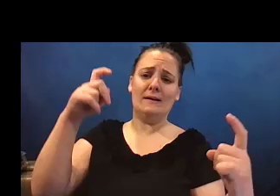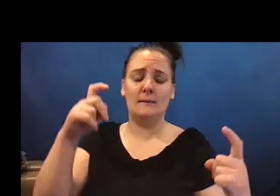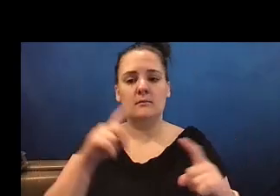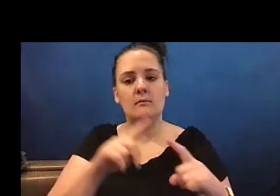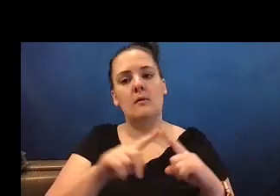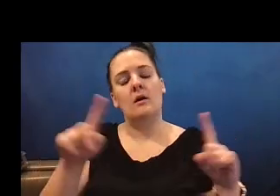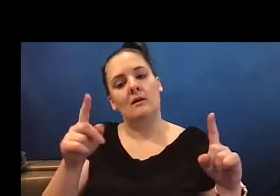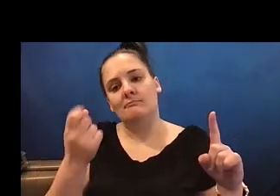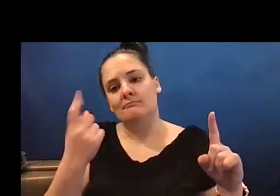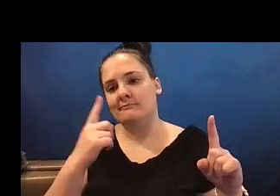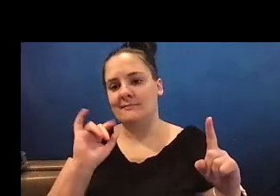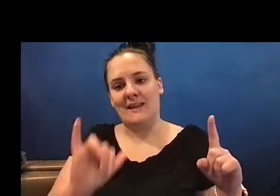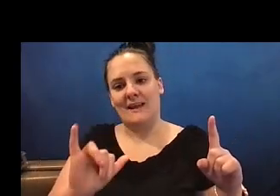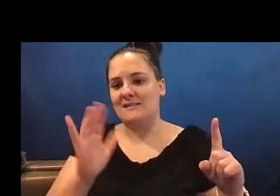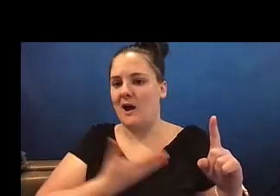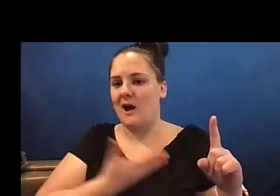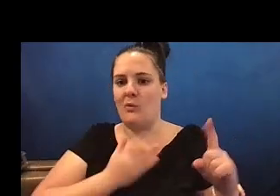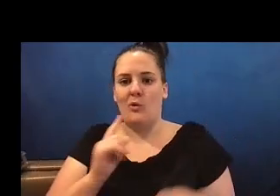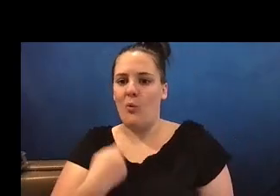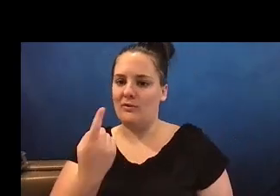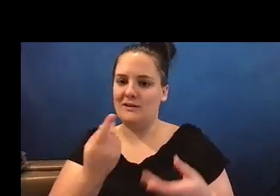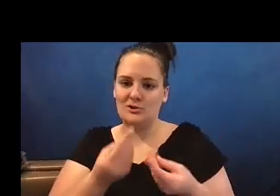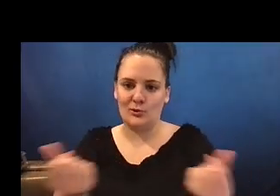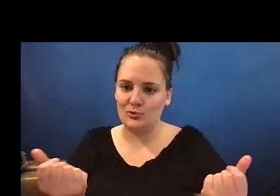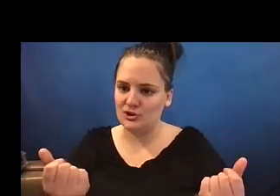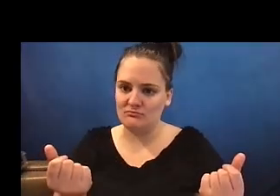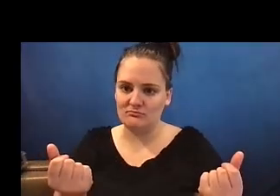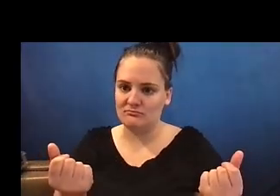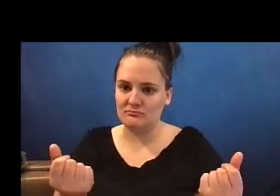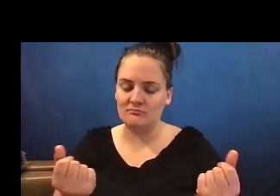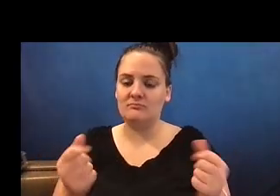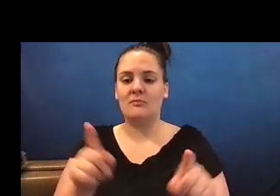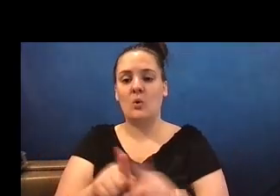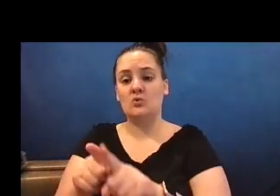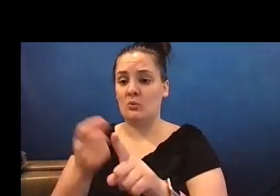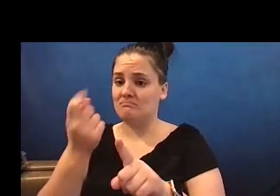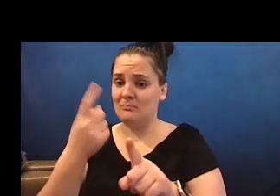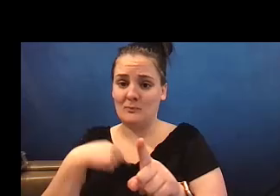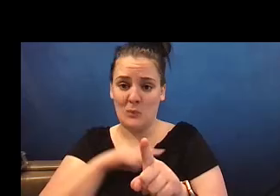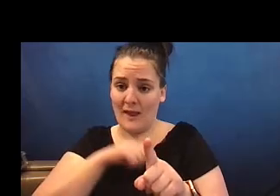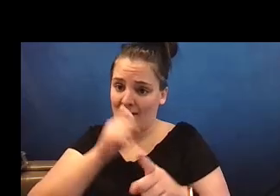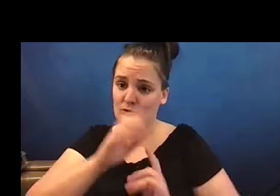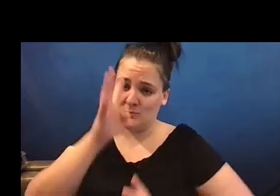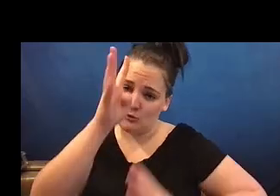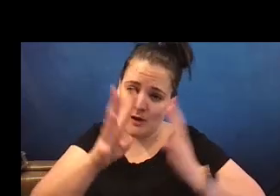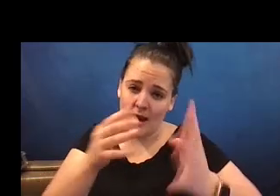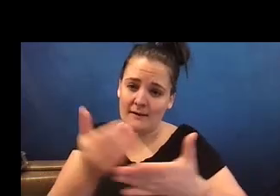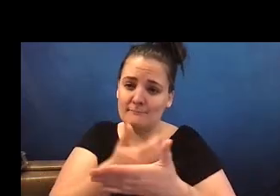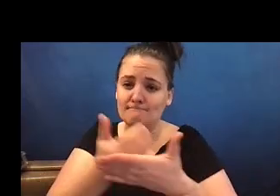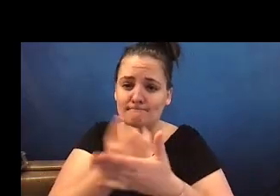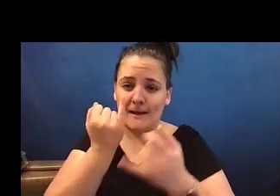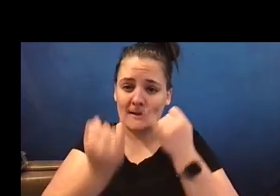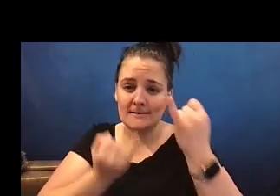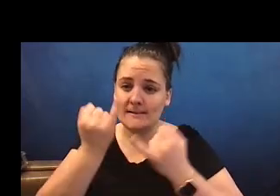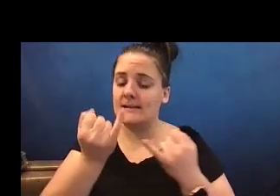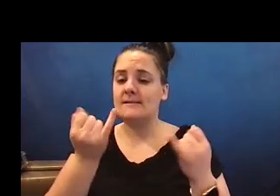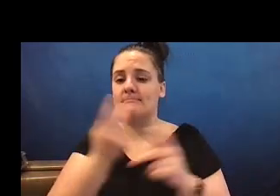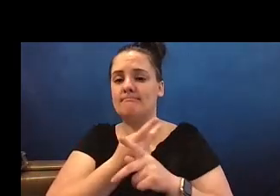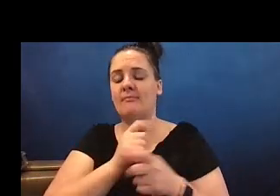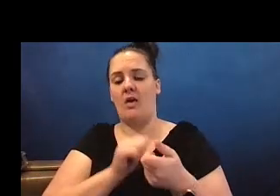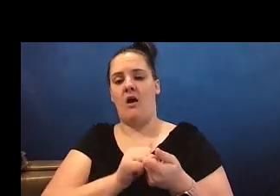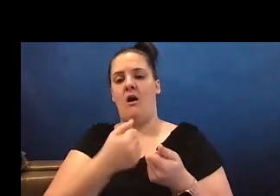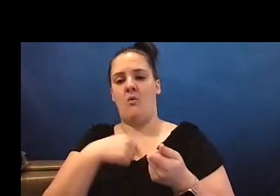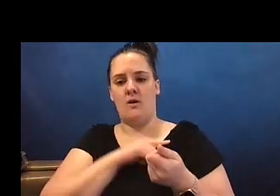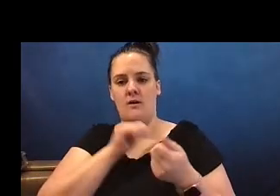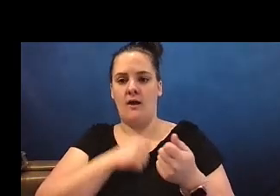right now. The other thing I would say is we have to be absolutely creative to continue to look for ways to maximize the